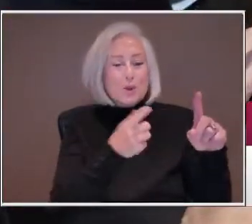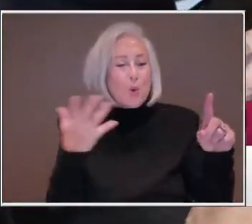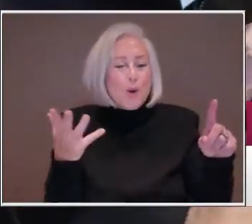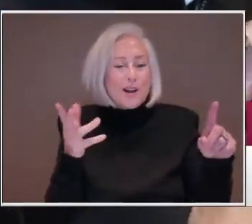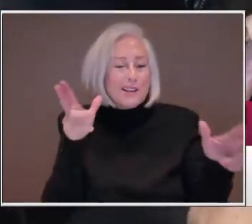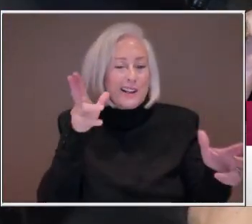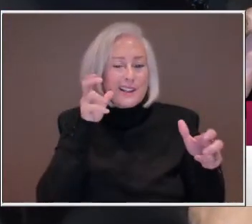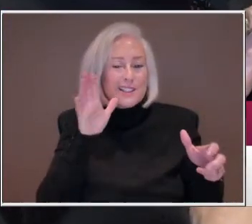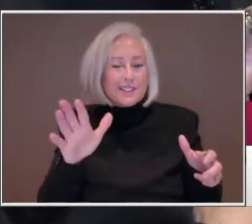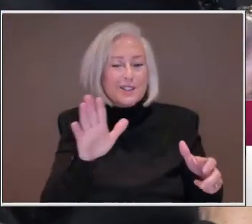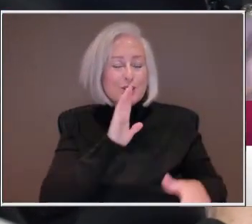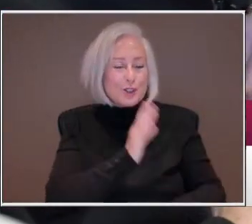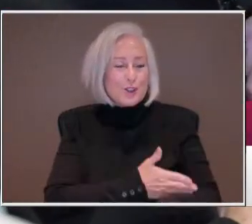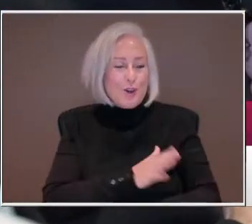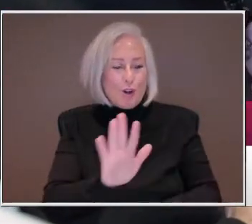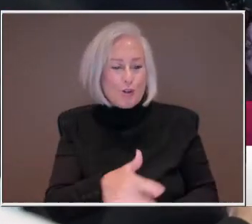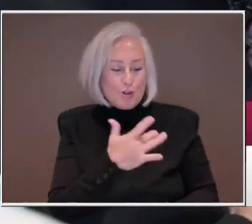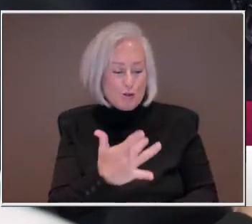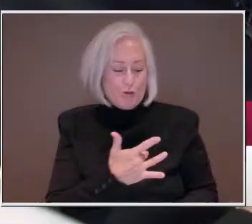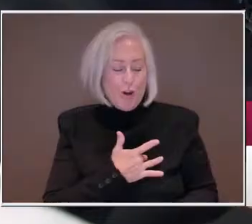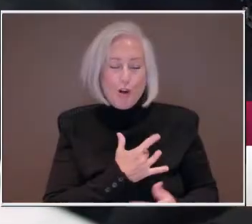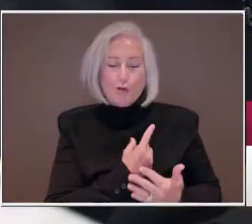again.